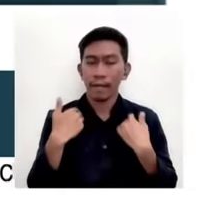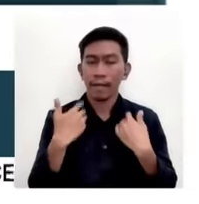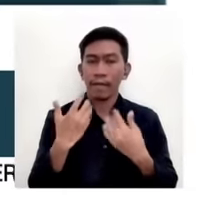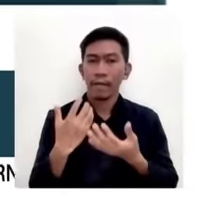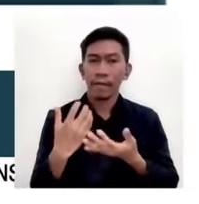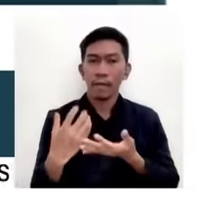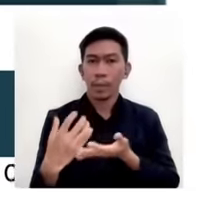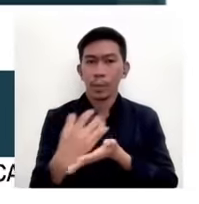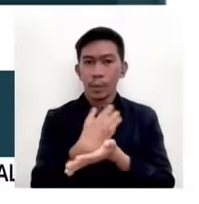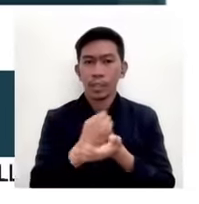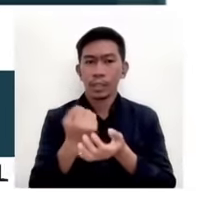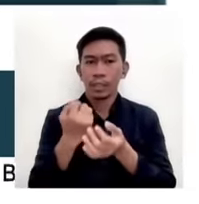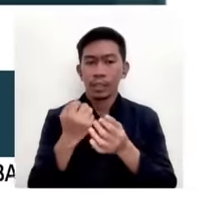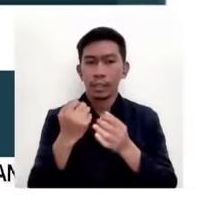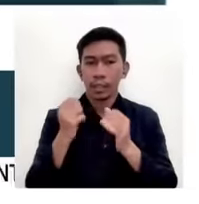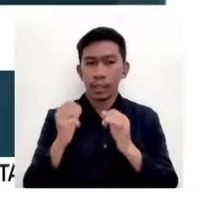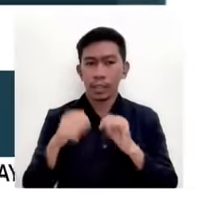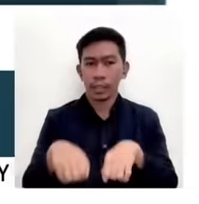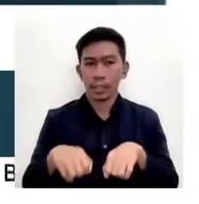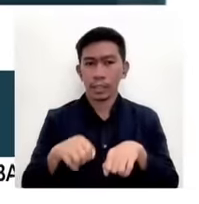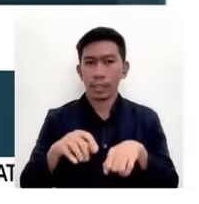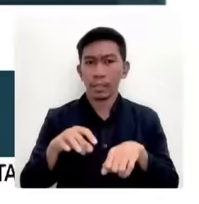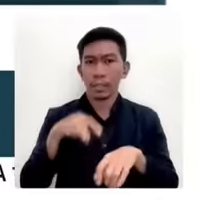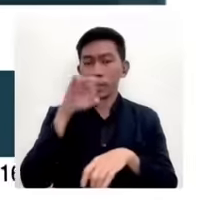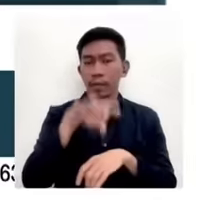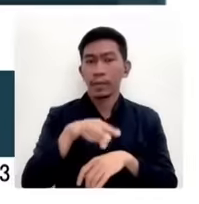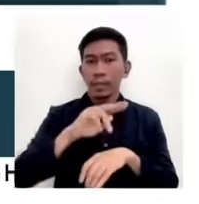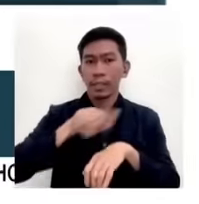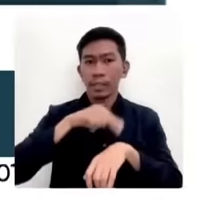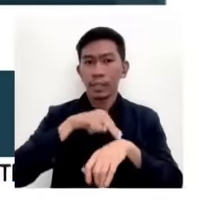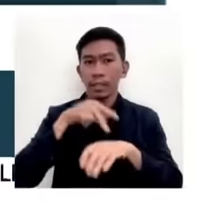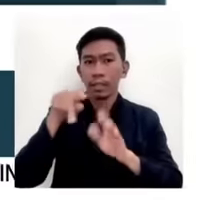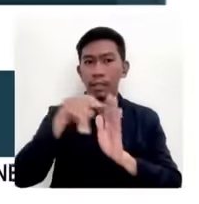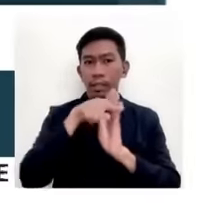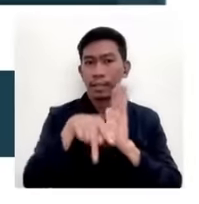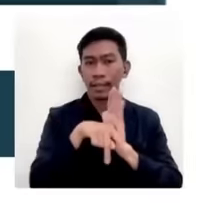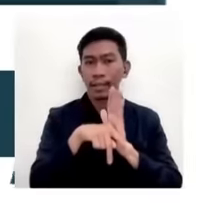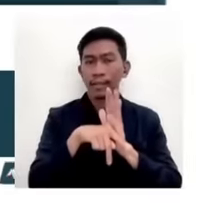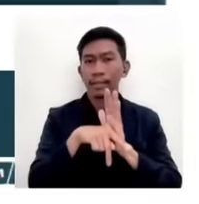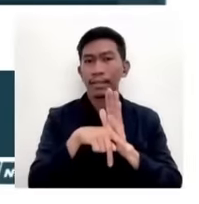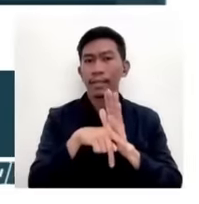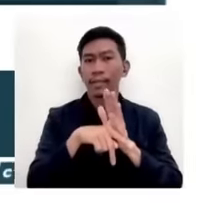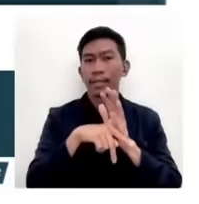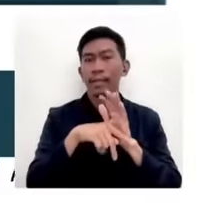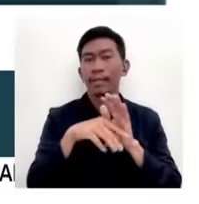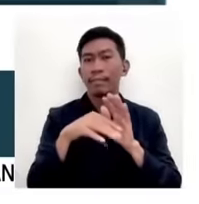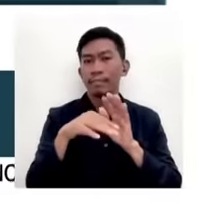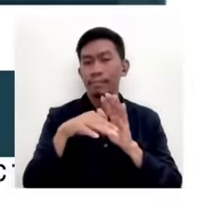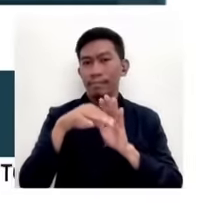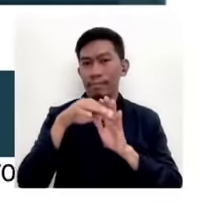to participate in the national policy making, no? The Bangsamoro,